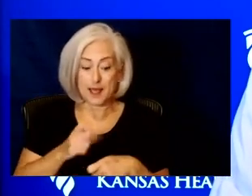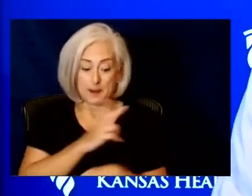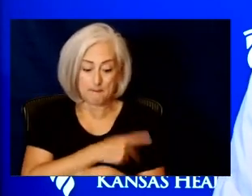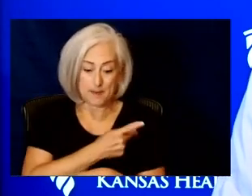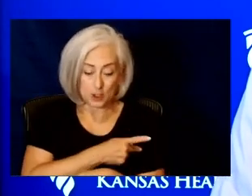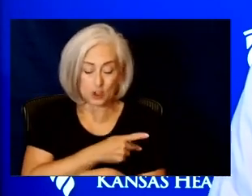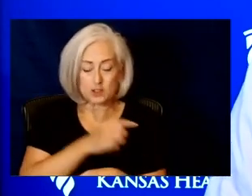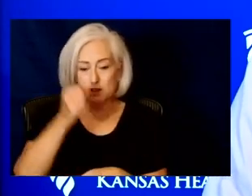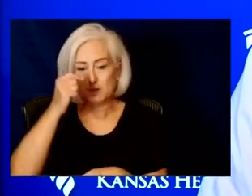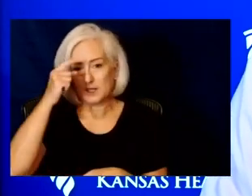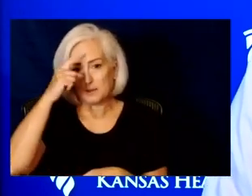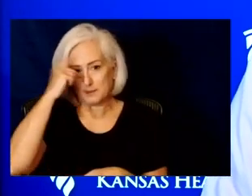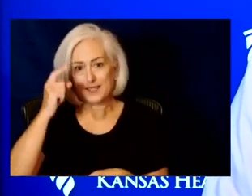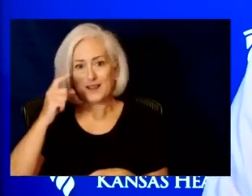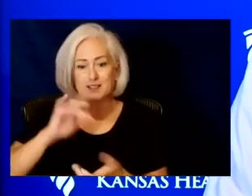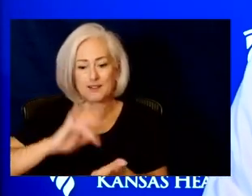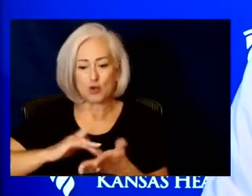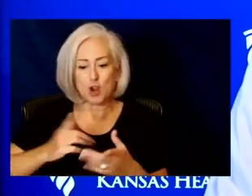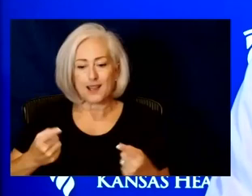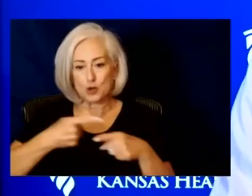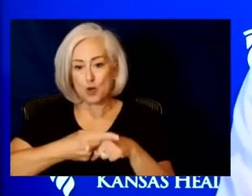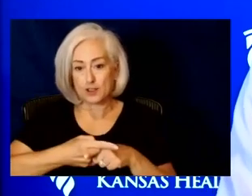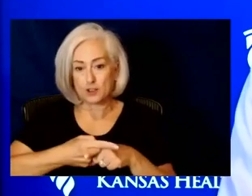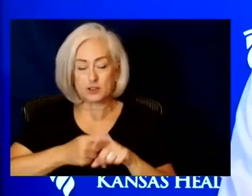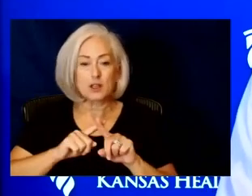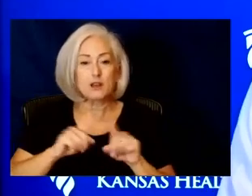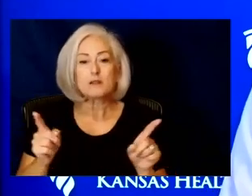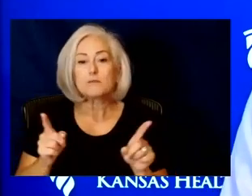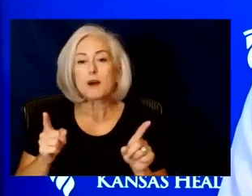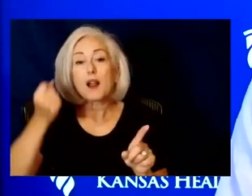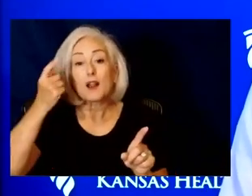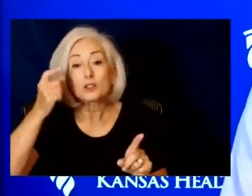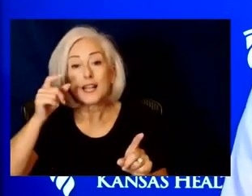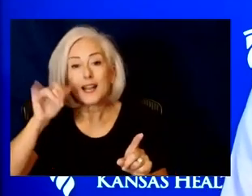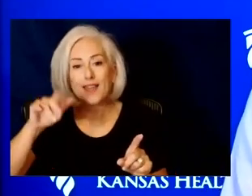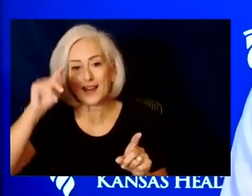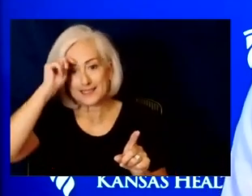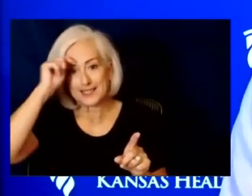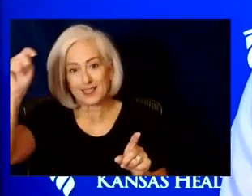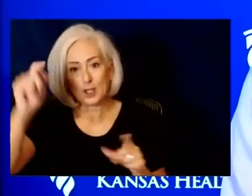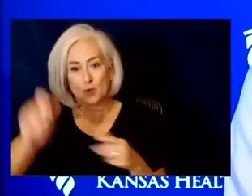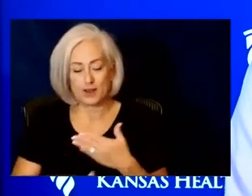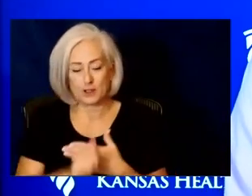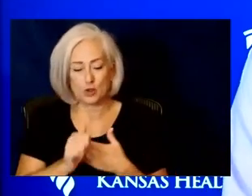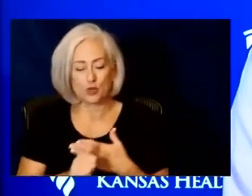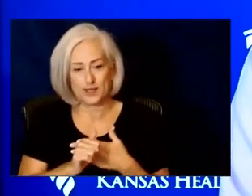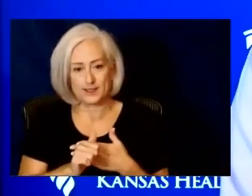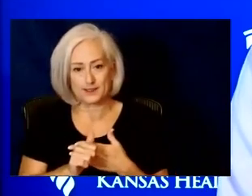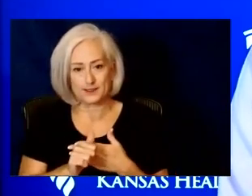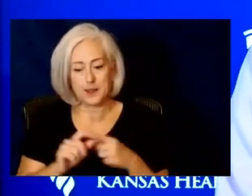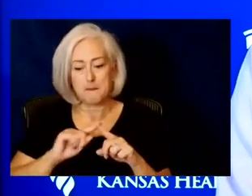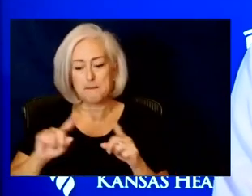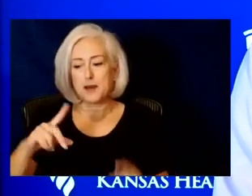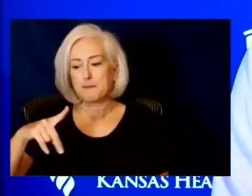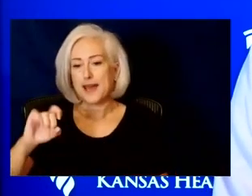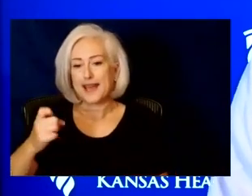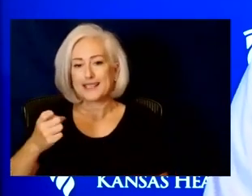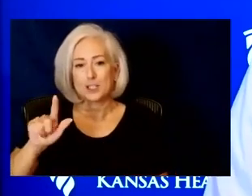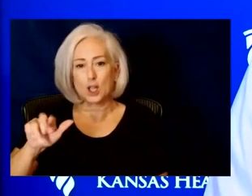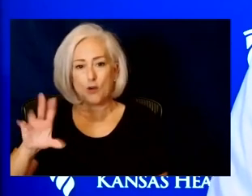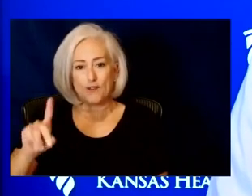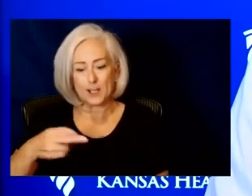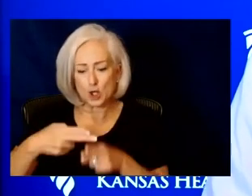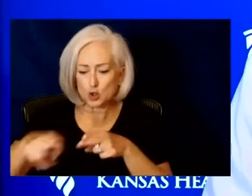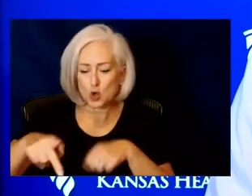just understand that these are somewhat theoretical risks, but also understand the Paxlovid is for a very short period of